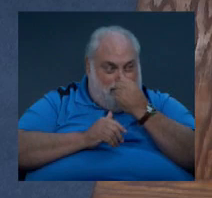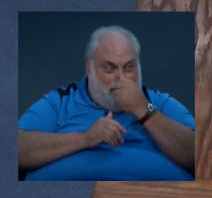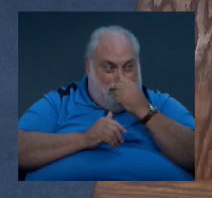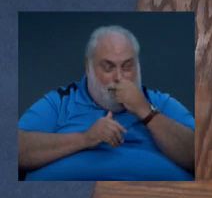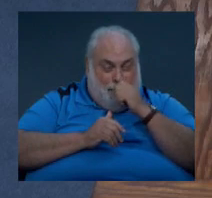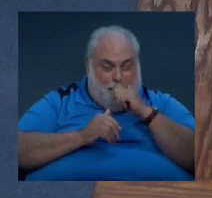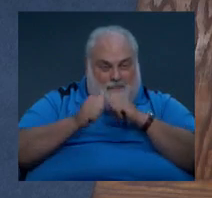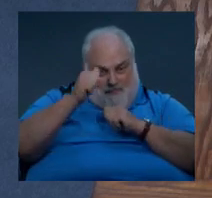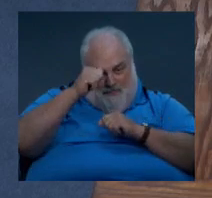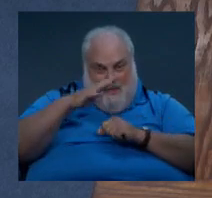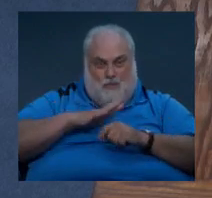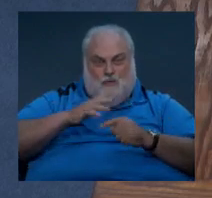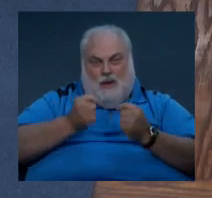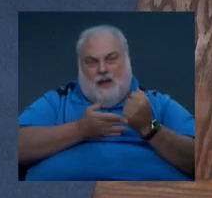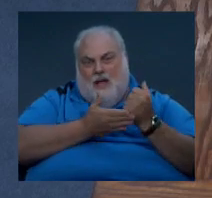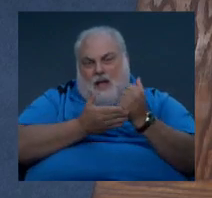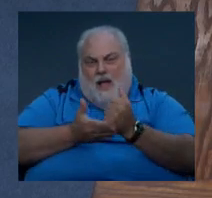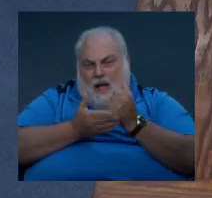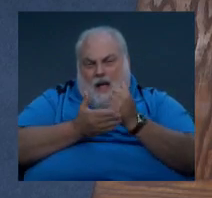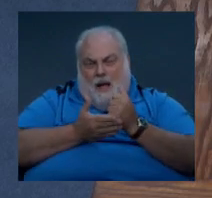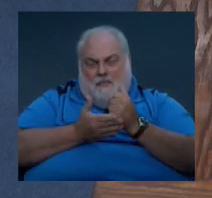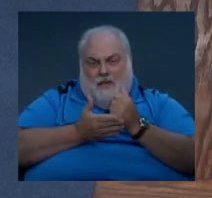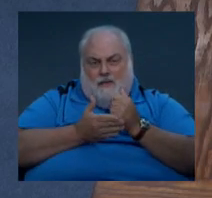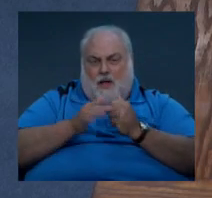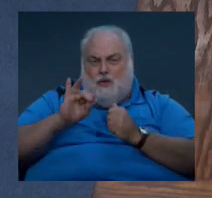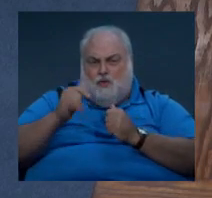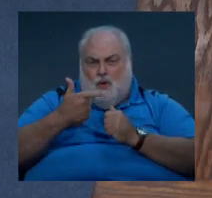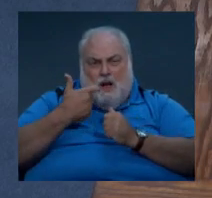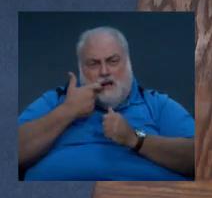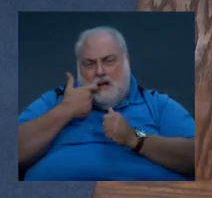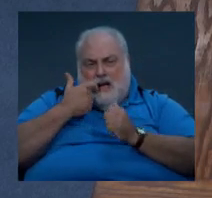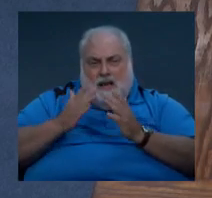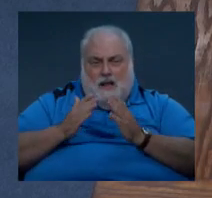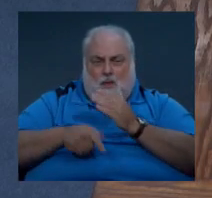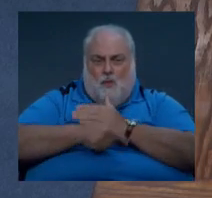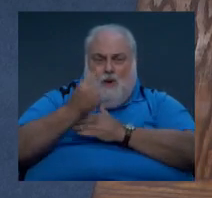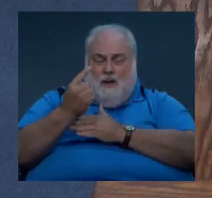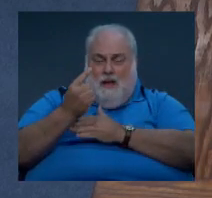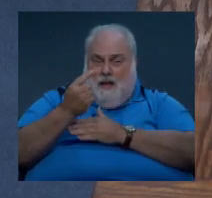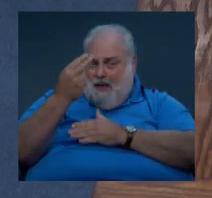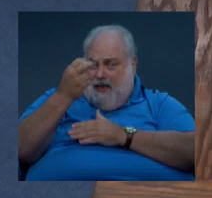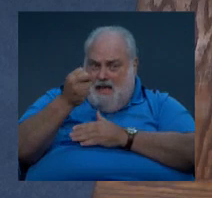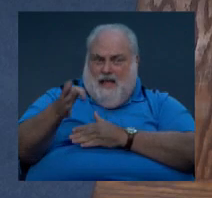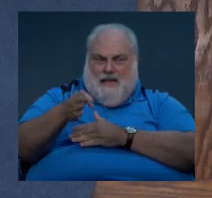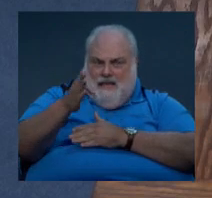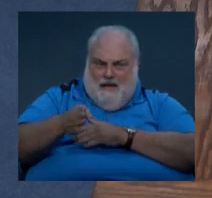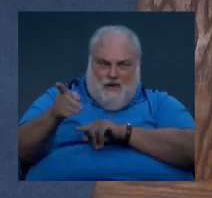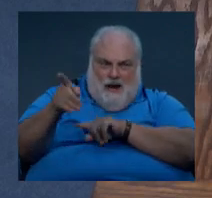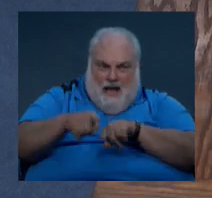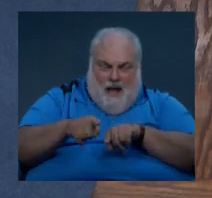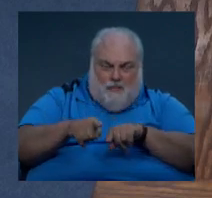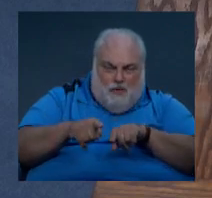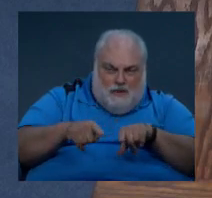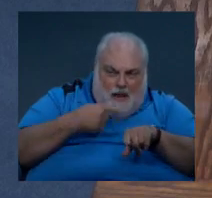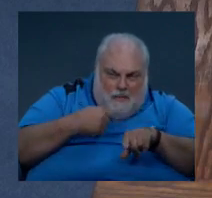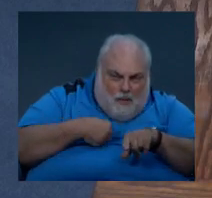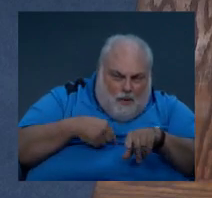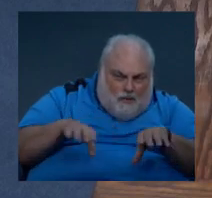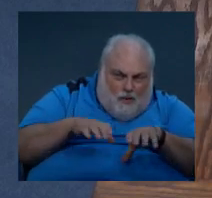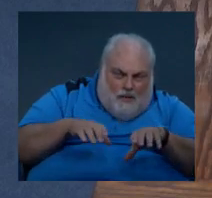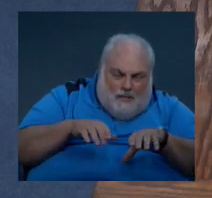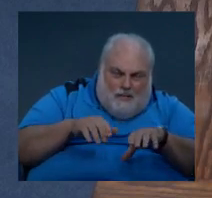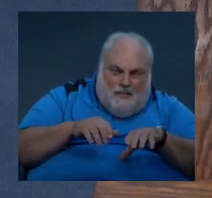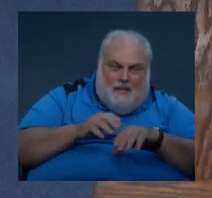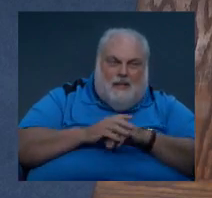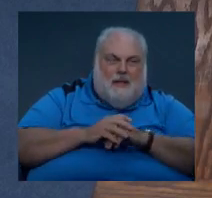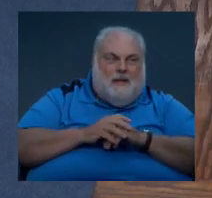So the guy was trying to help these drug addicts and everything. And one day I went to him because he never came to the center to tell me what he was doing. They hit him in the